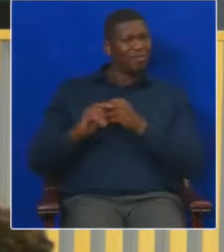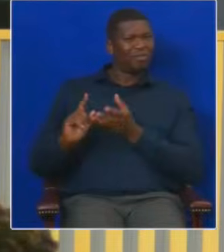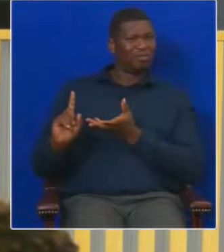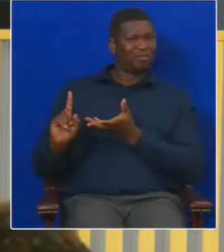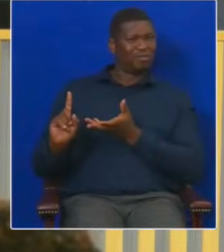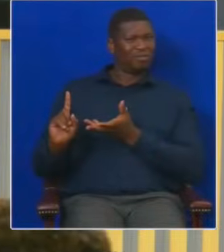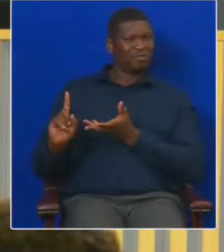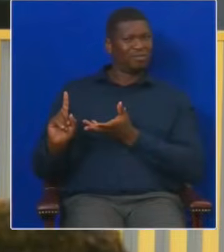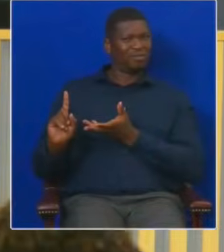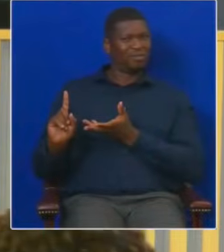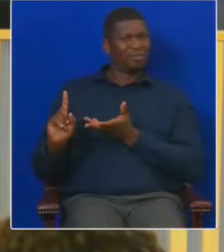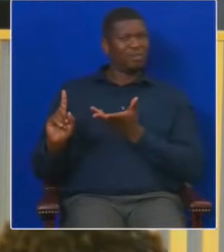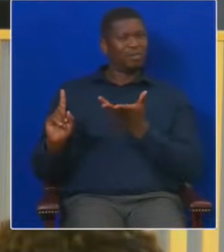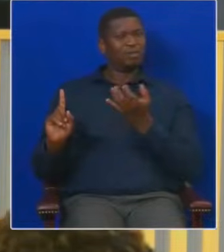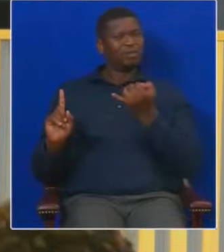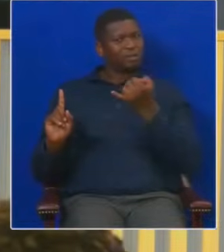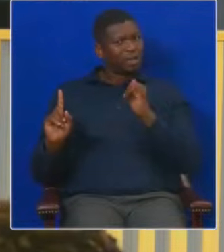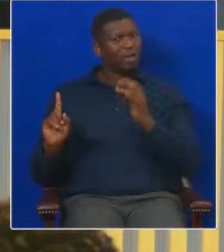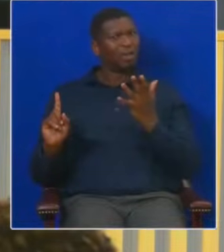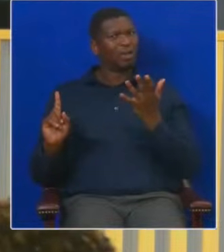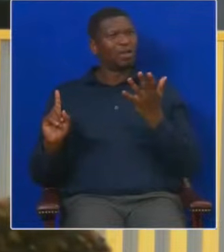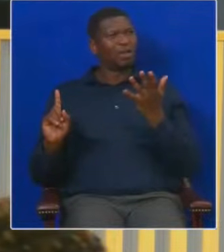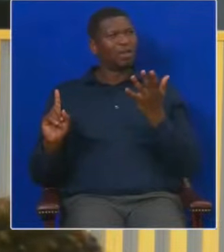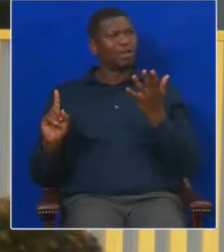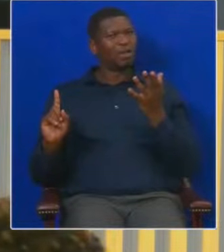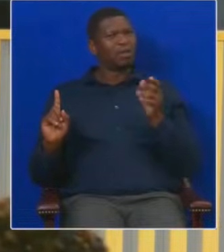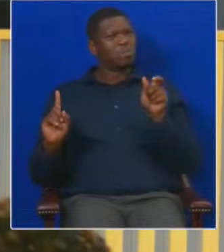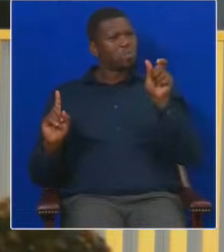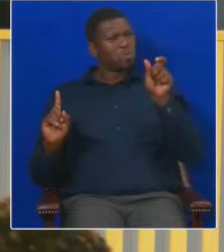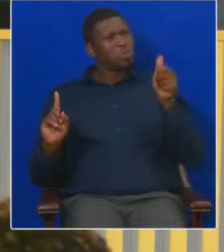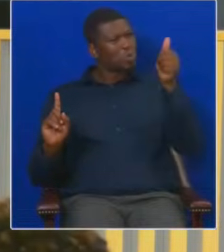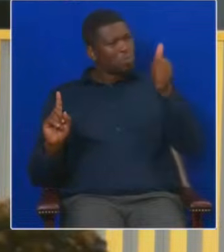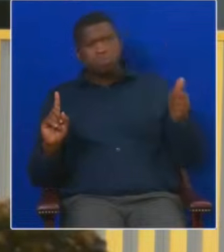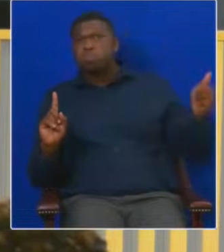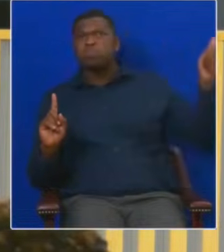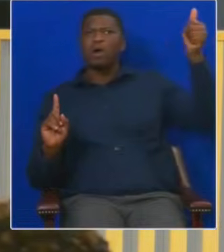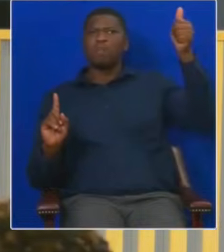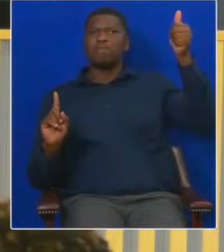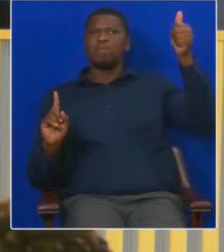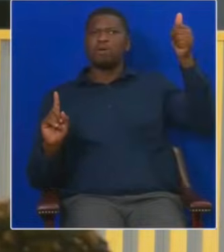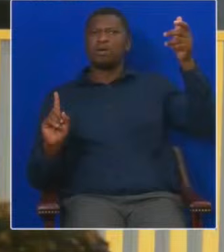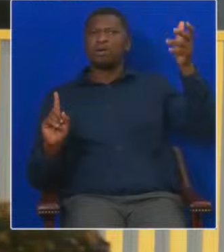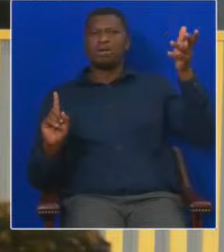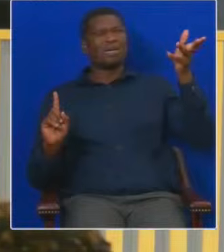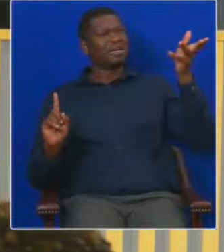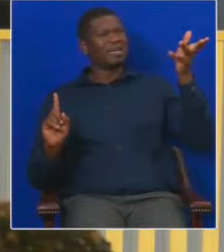why would a brigadier who has no